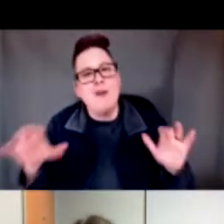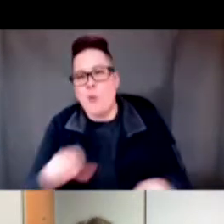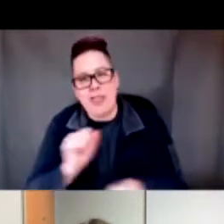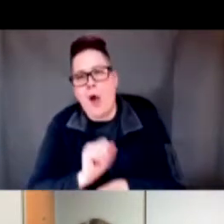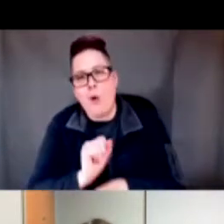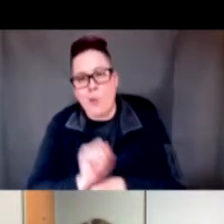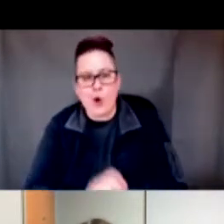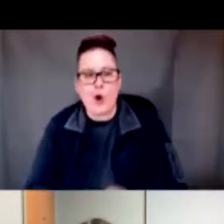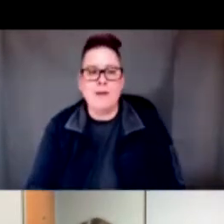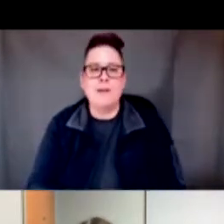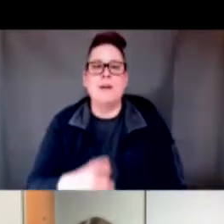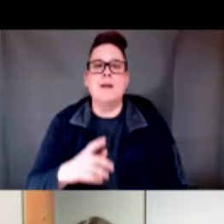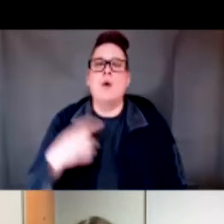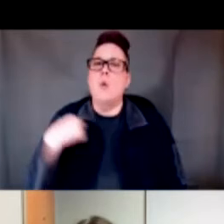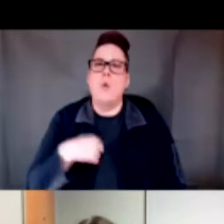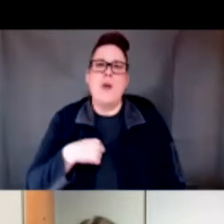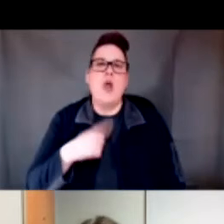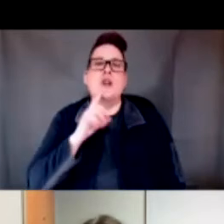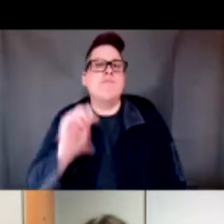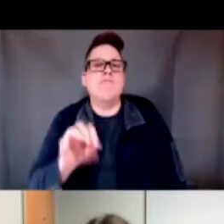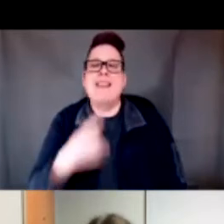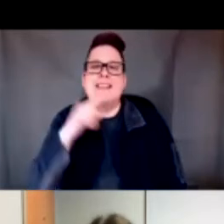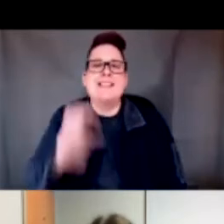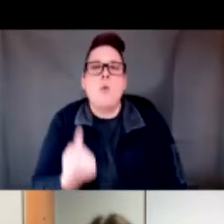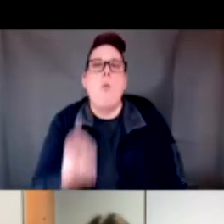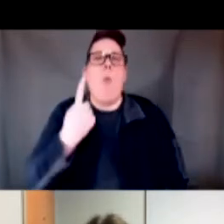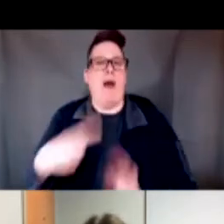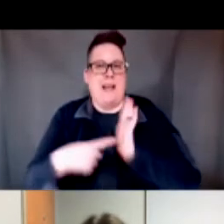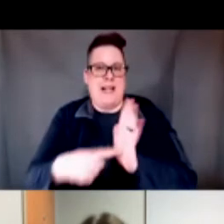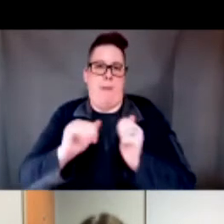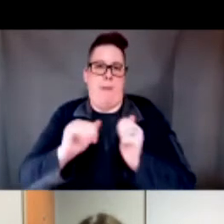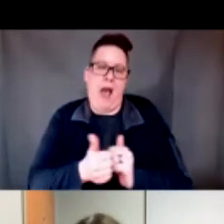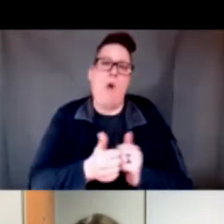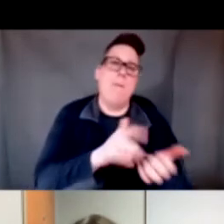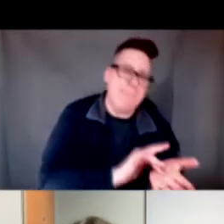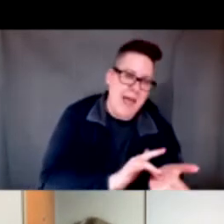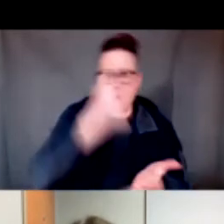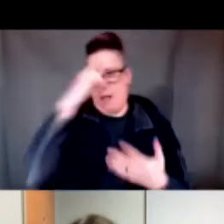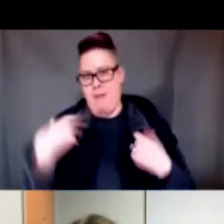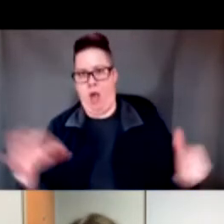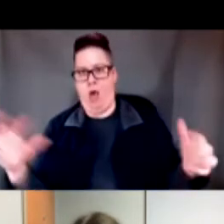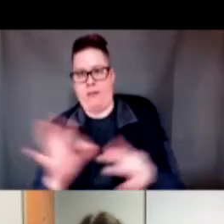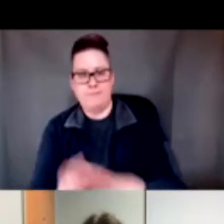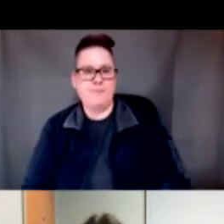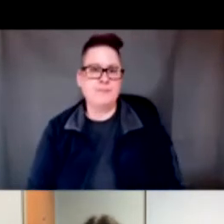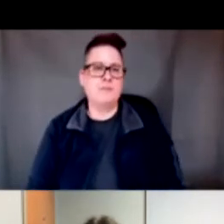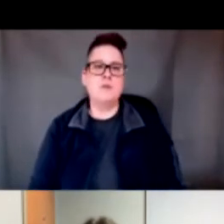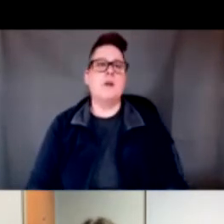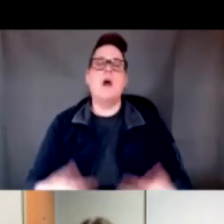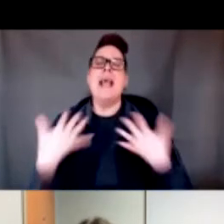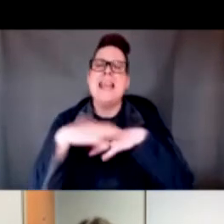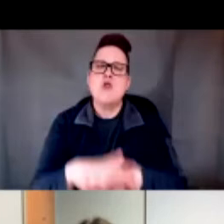and we are really sharing this as one example of the work that we're trying to do. So what is integrated behavioral